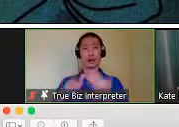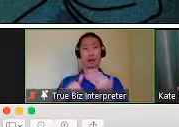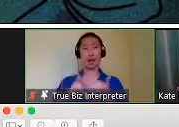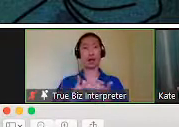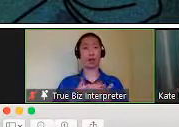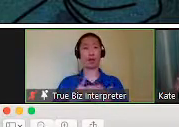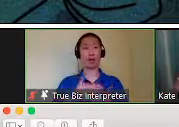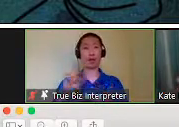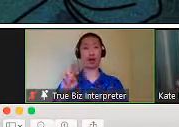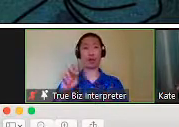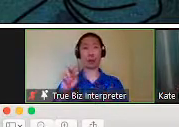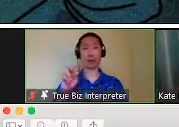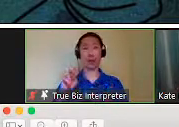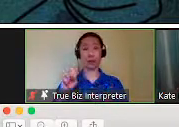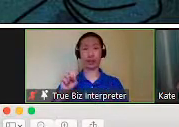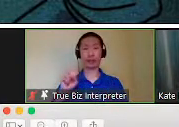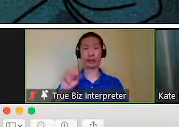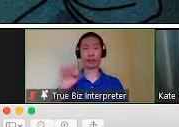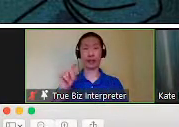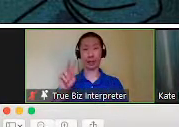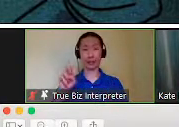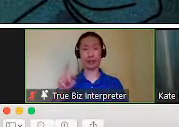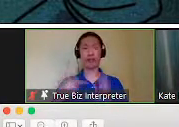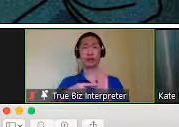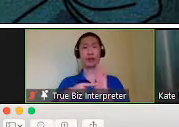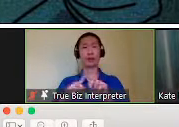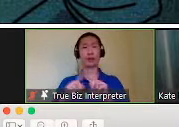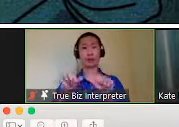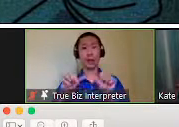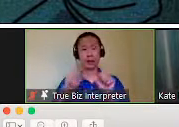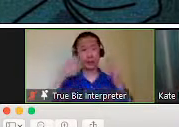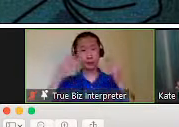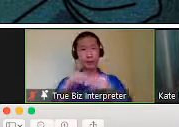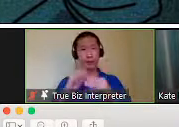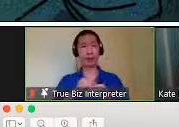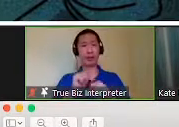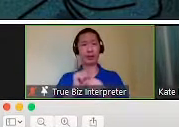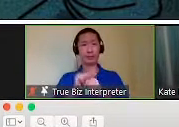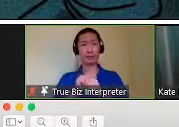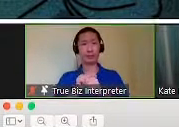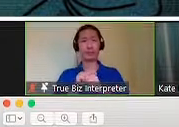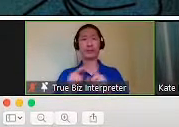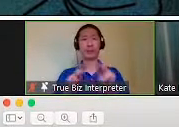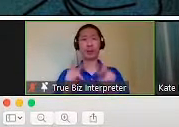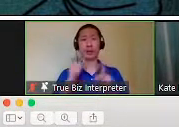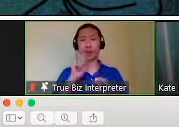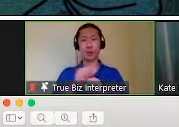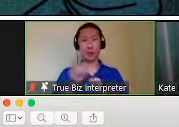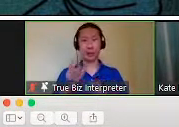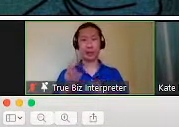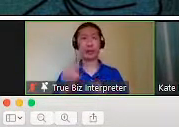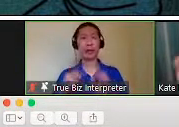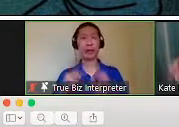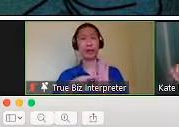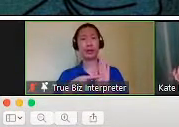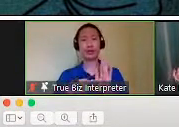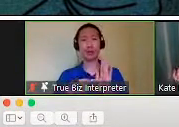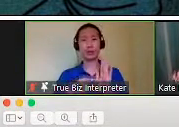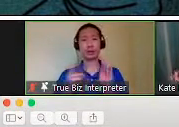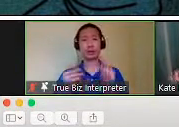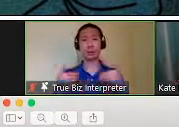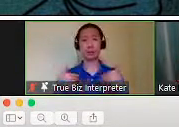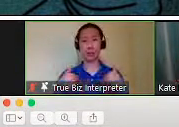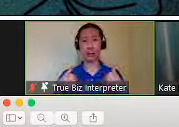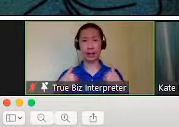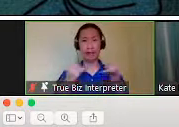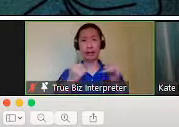they sort of represent different areas of focus in our work and the different folks who are working there, and show that, you know, there is individuality,